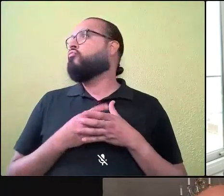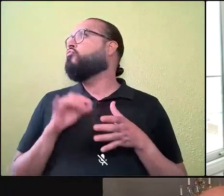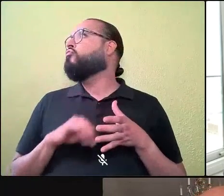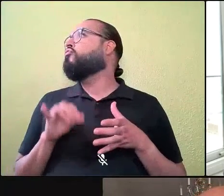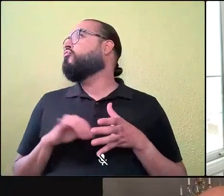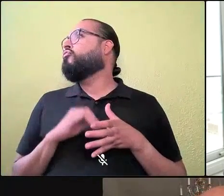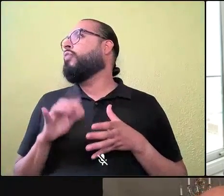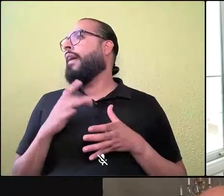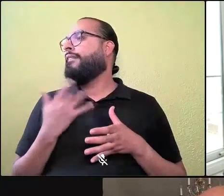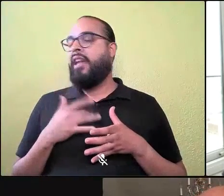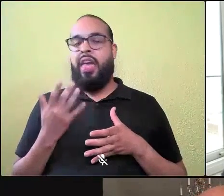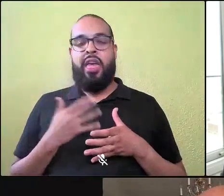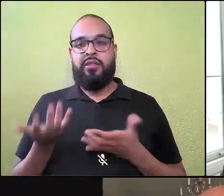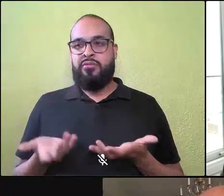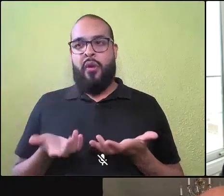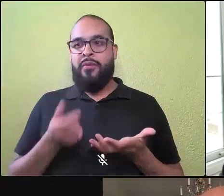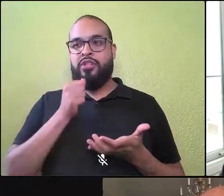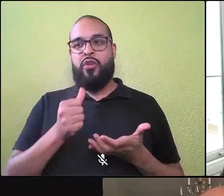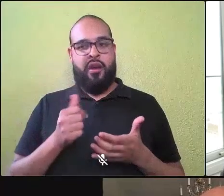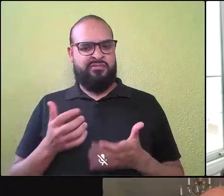end. Thanks.